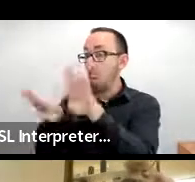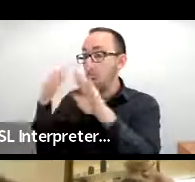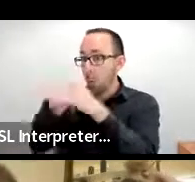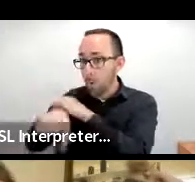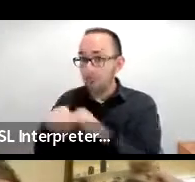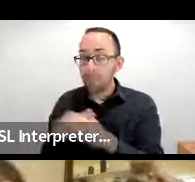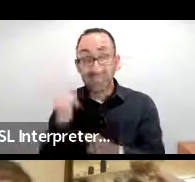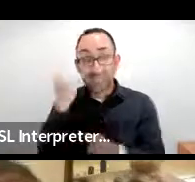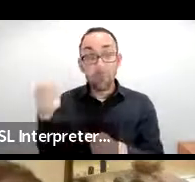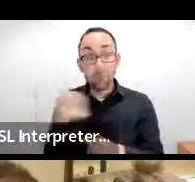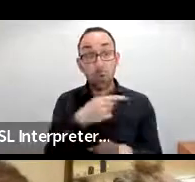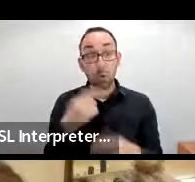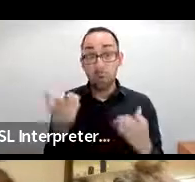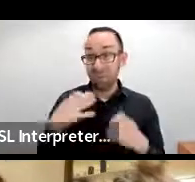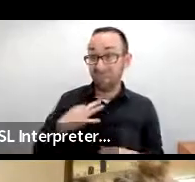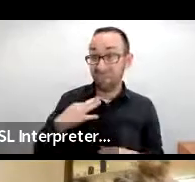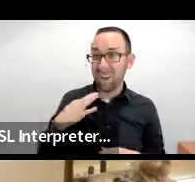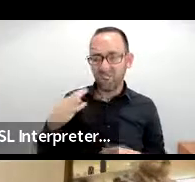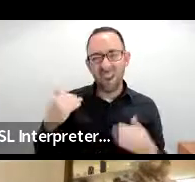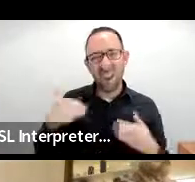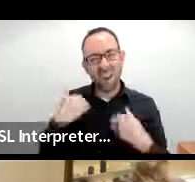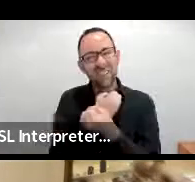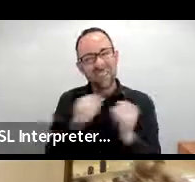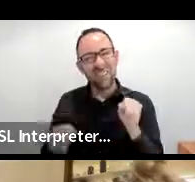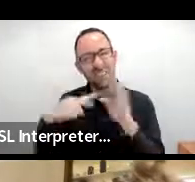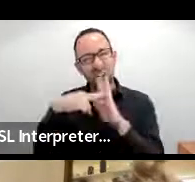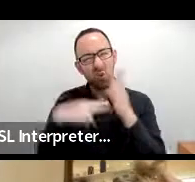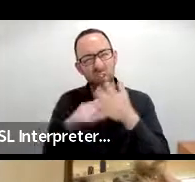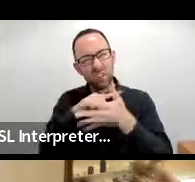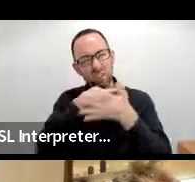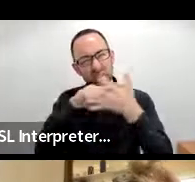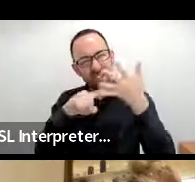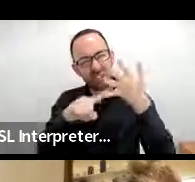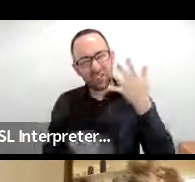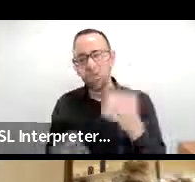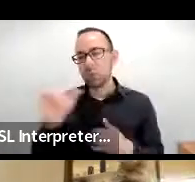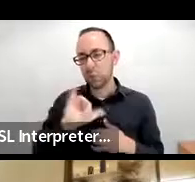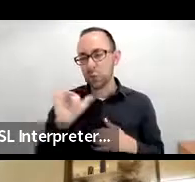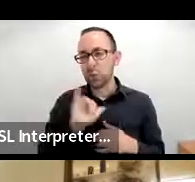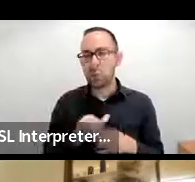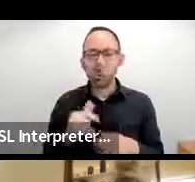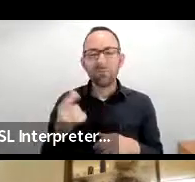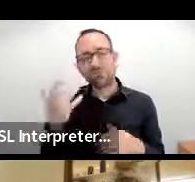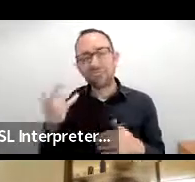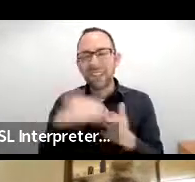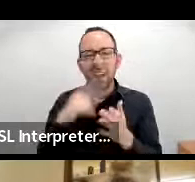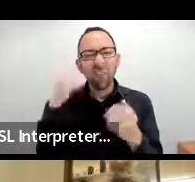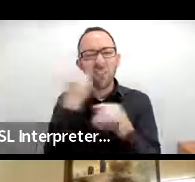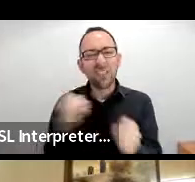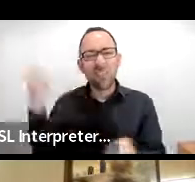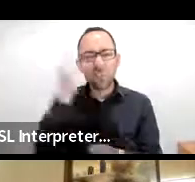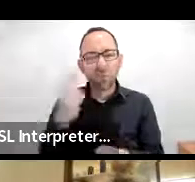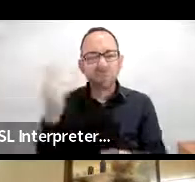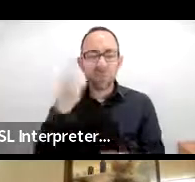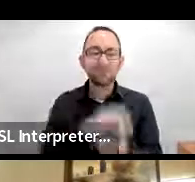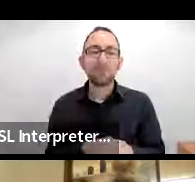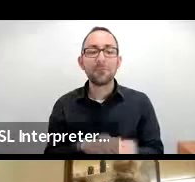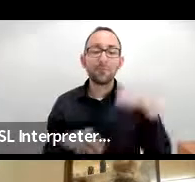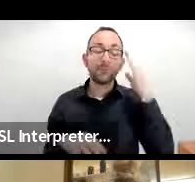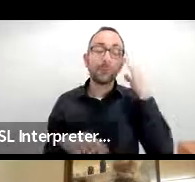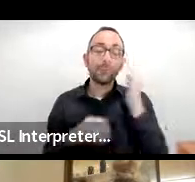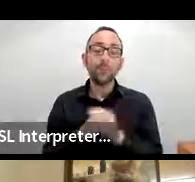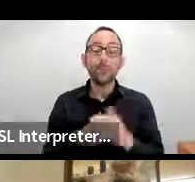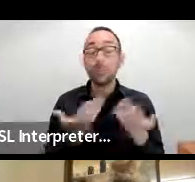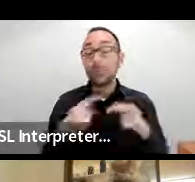classroom, there are several steps that you will need to take for safety purposes, including, depending on the level